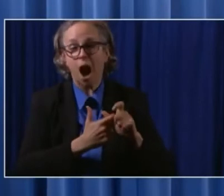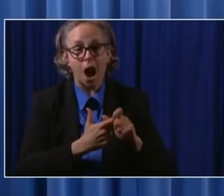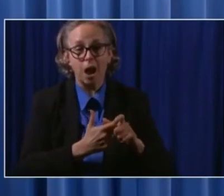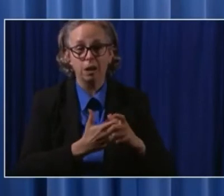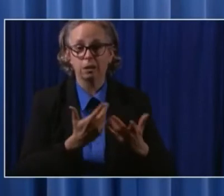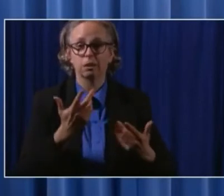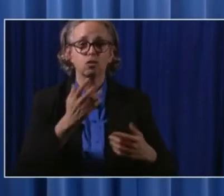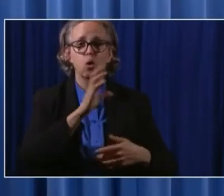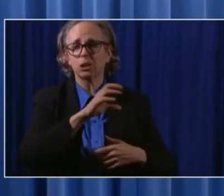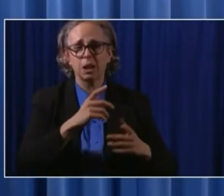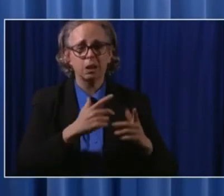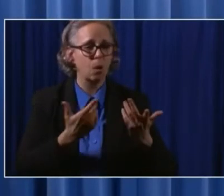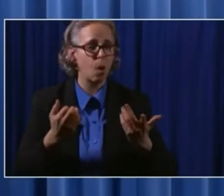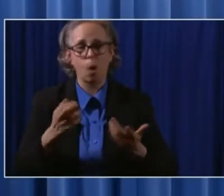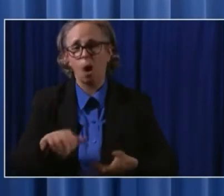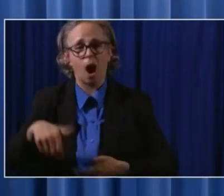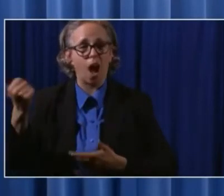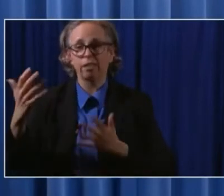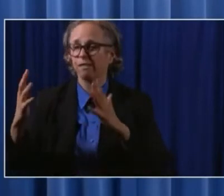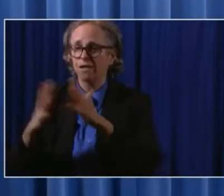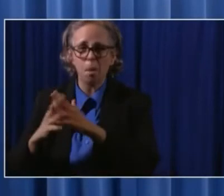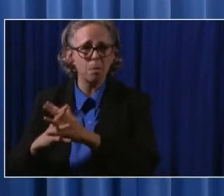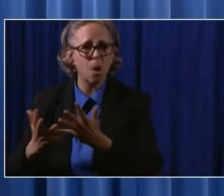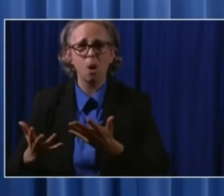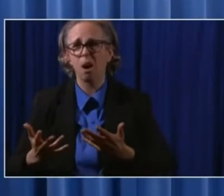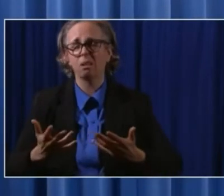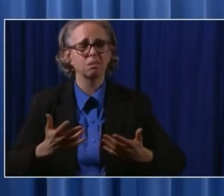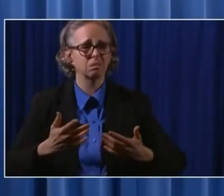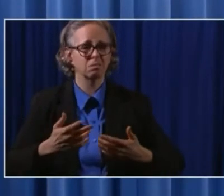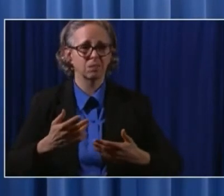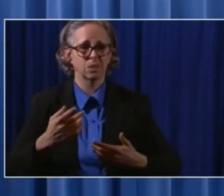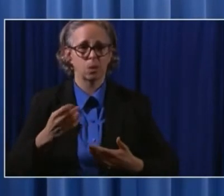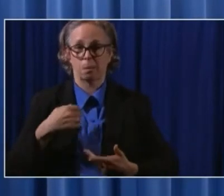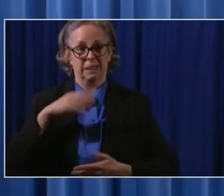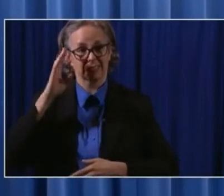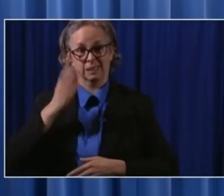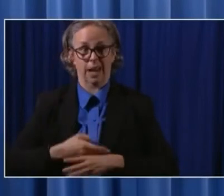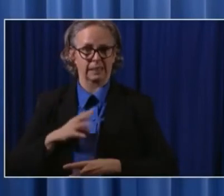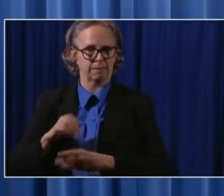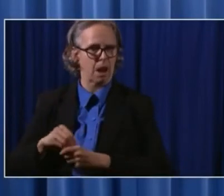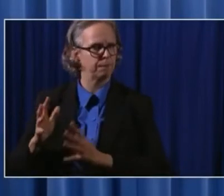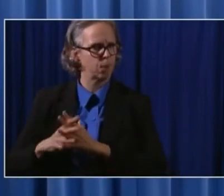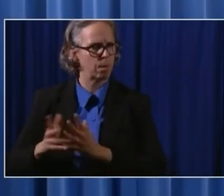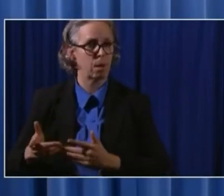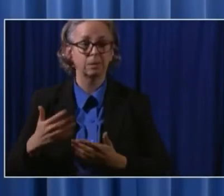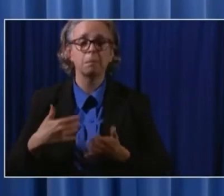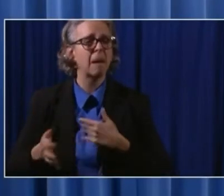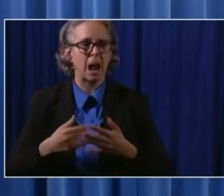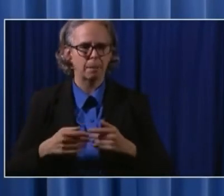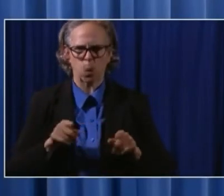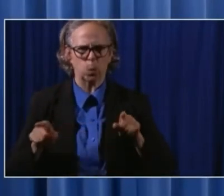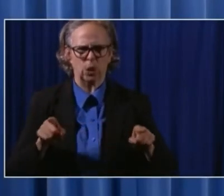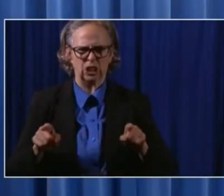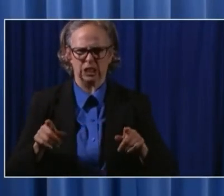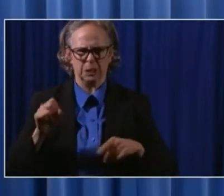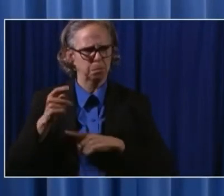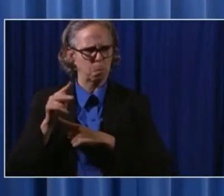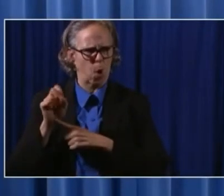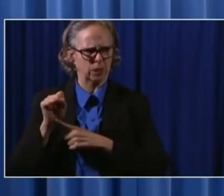whether they're playing football. We had one son who played football, but whatever those sports are, we know how important they